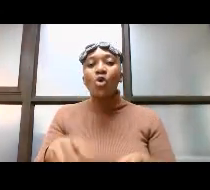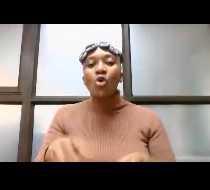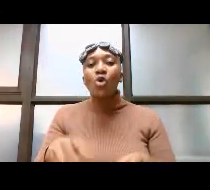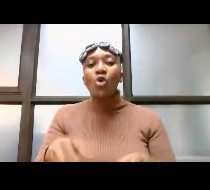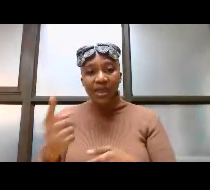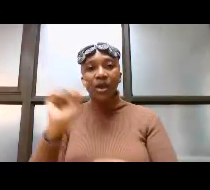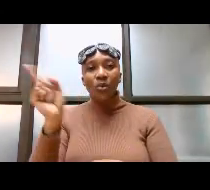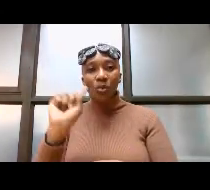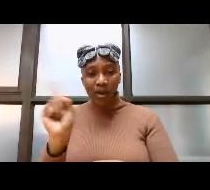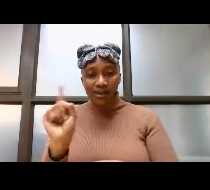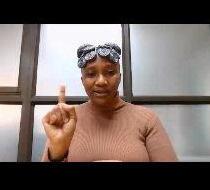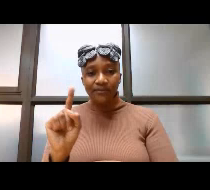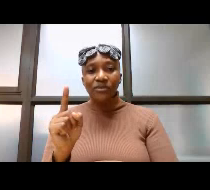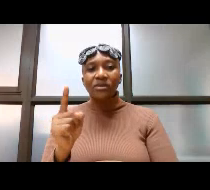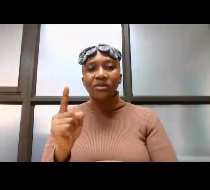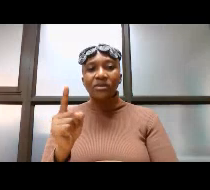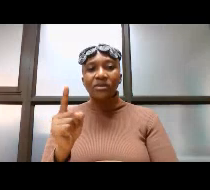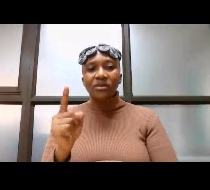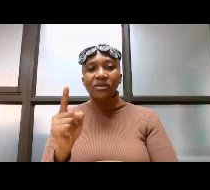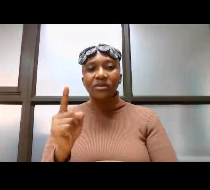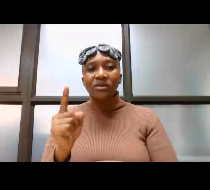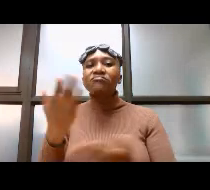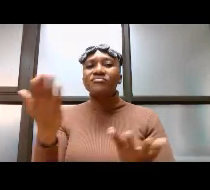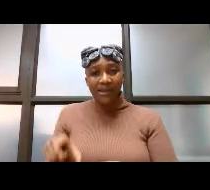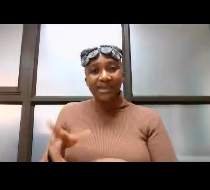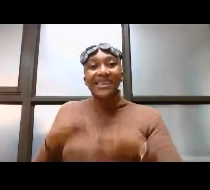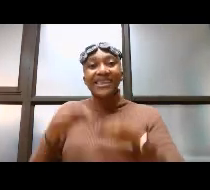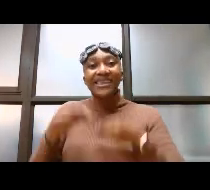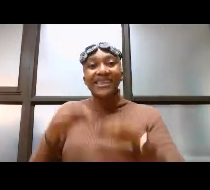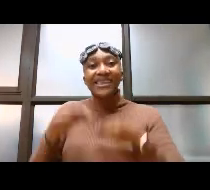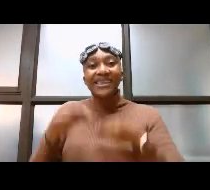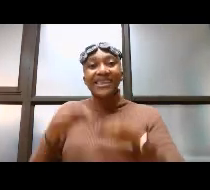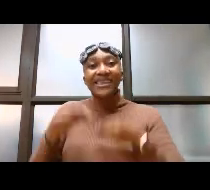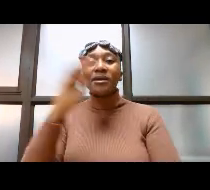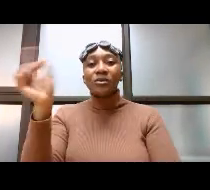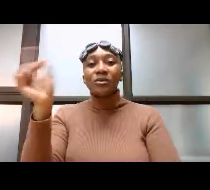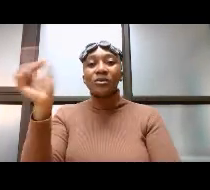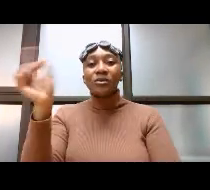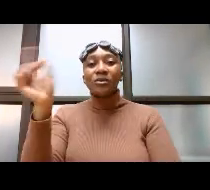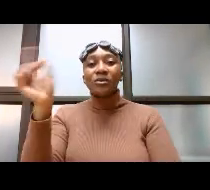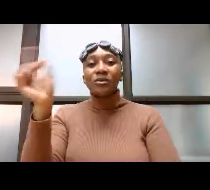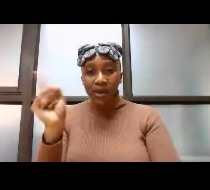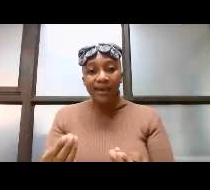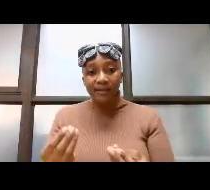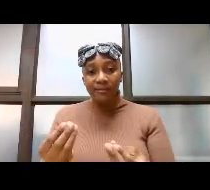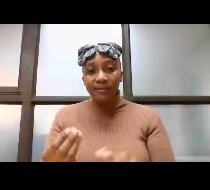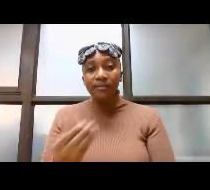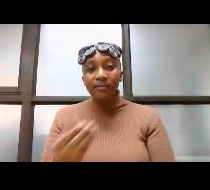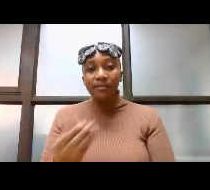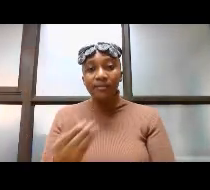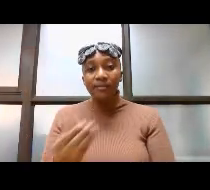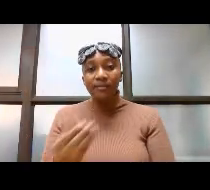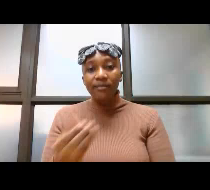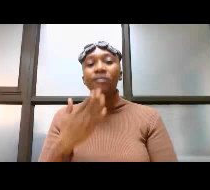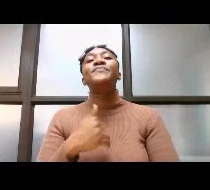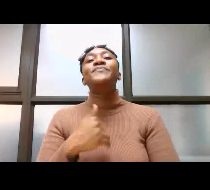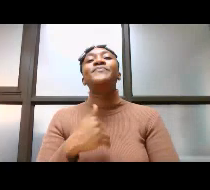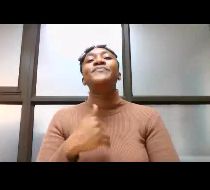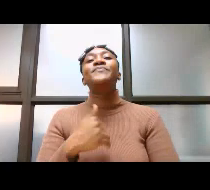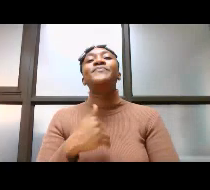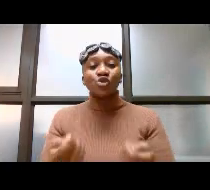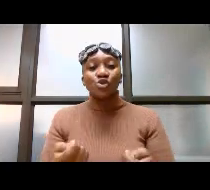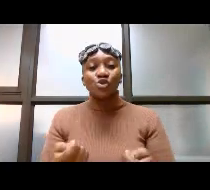that to benefit the one who gives you the knowledge has some interest in that. So you